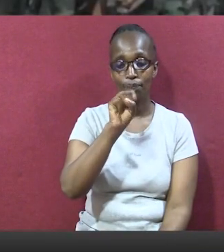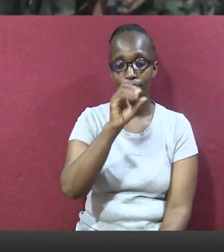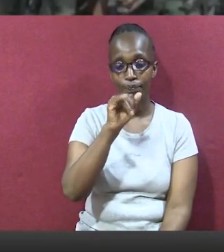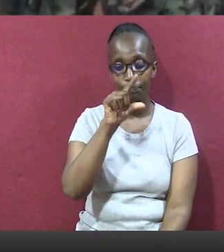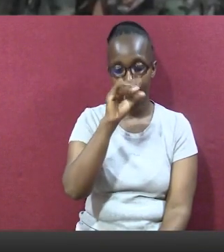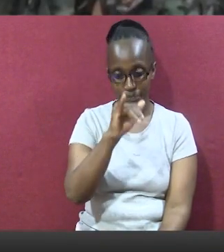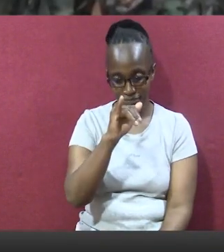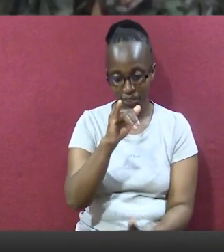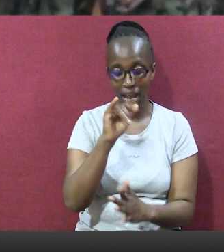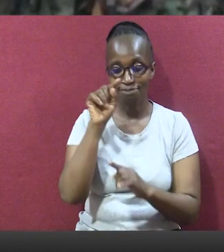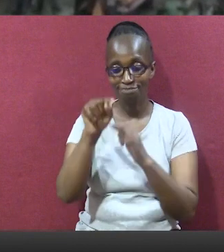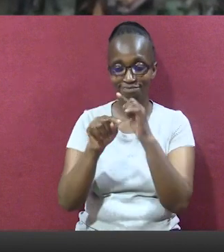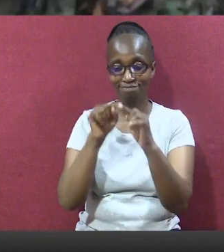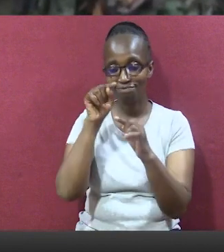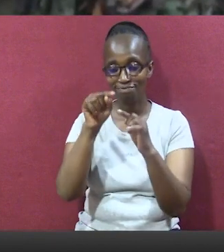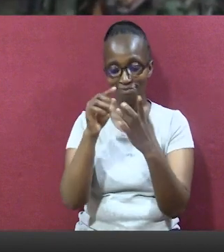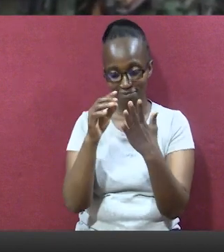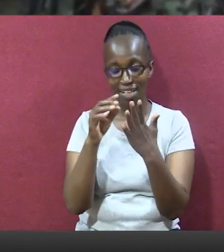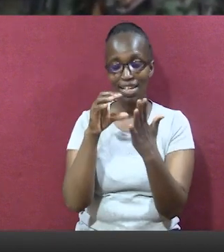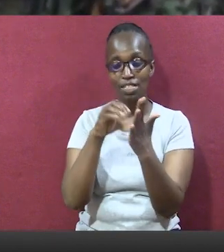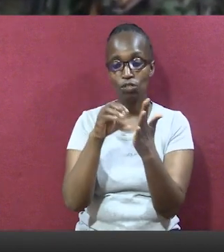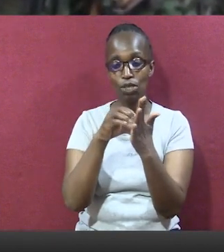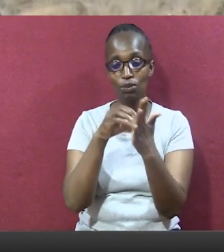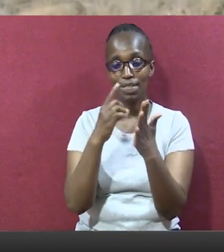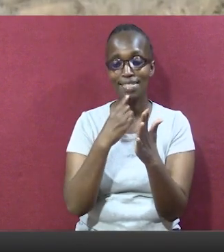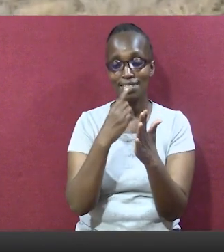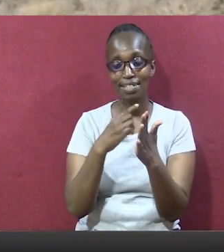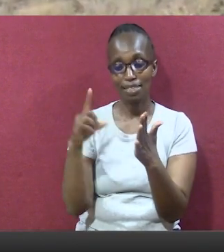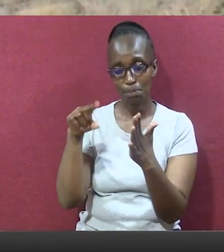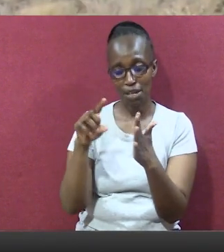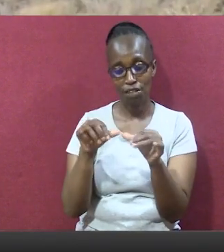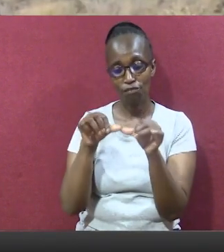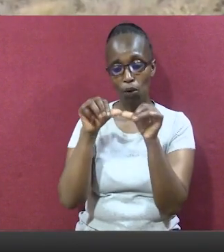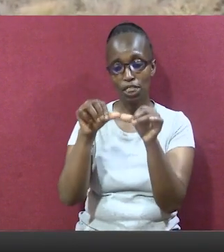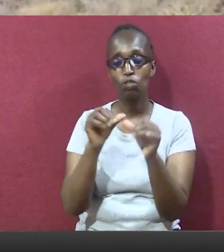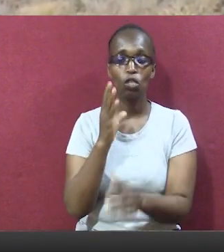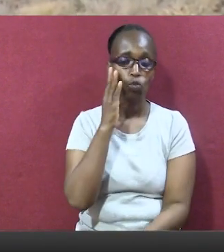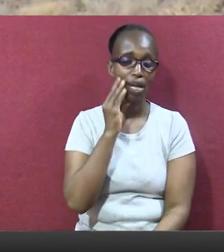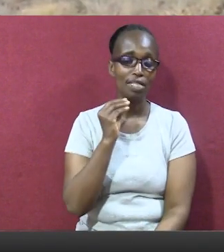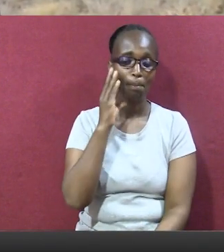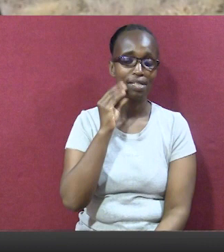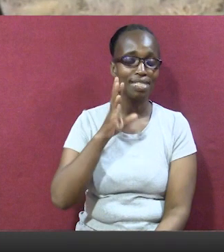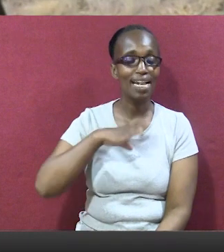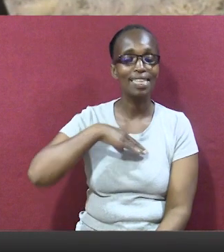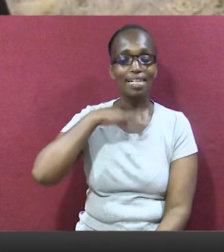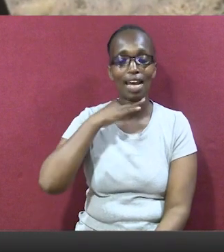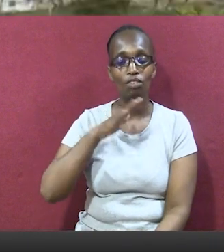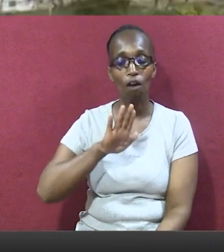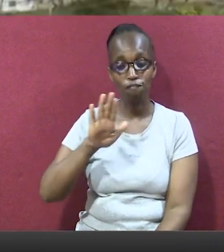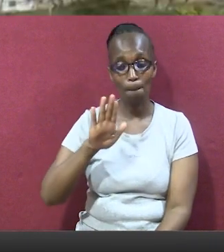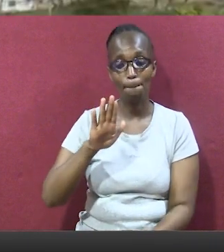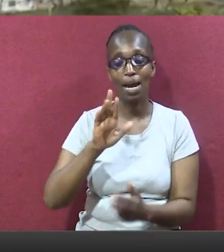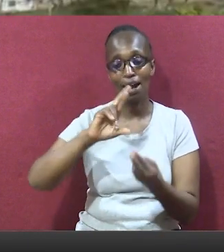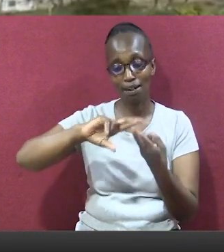Wesley Rotich wamekashifu tendo hilo, wakisema wanaendelea kukabiliwa na mzigo wa maafa wa